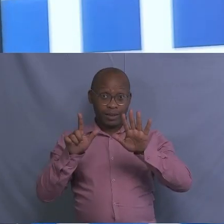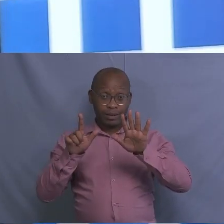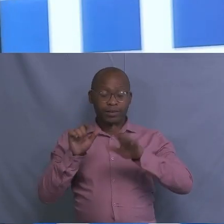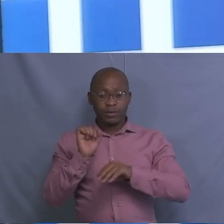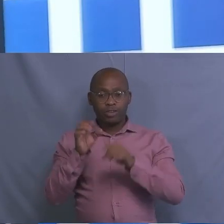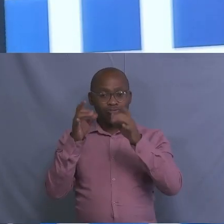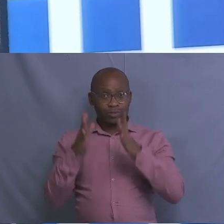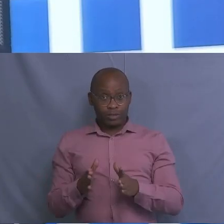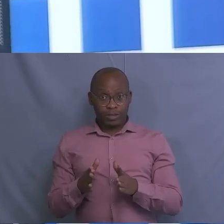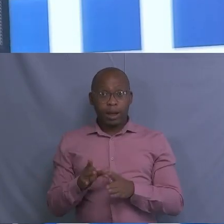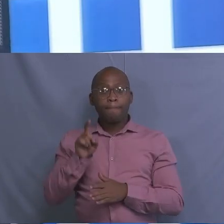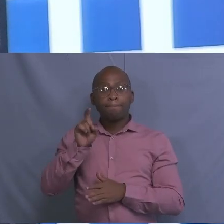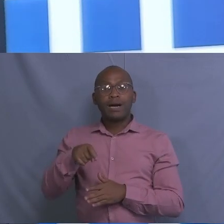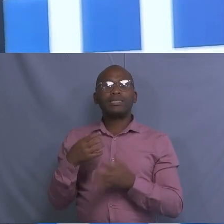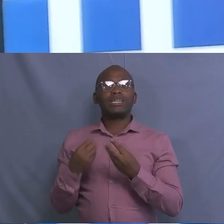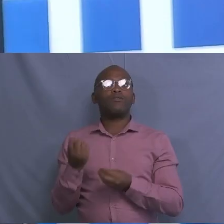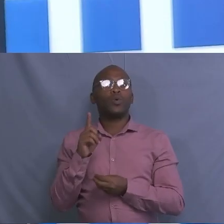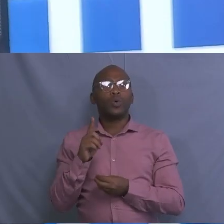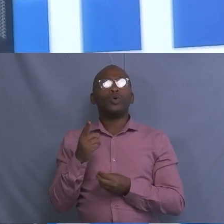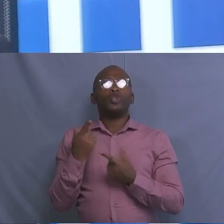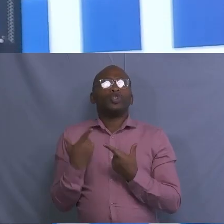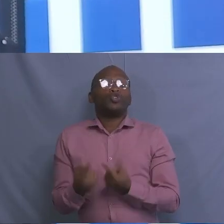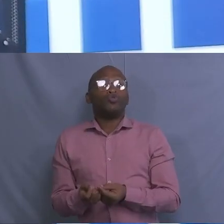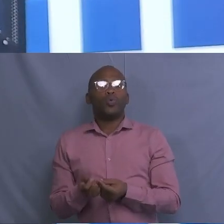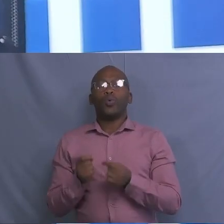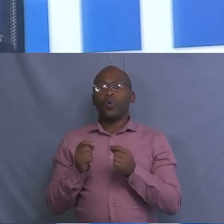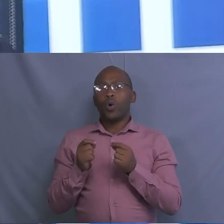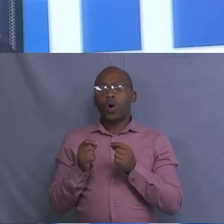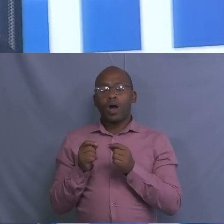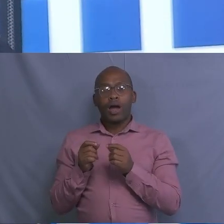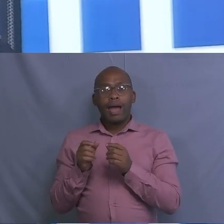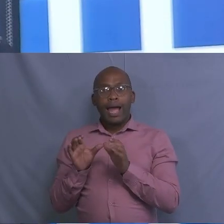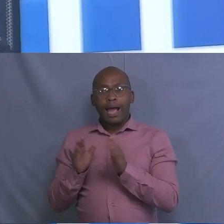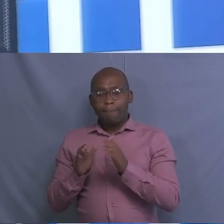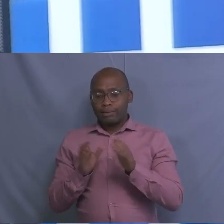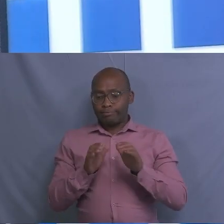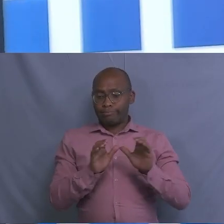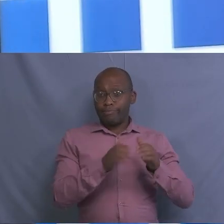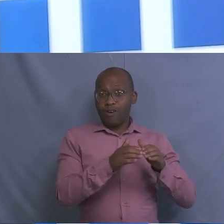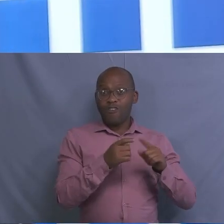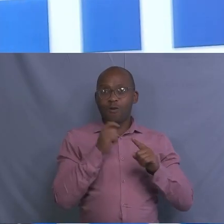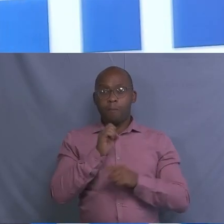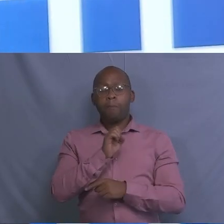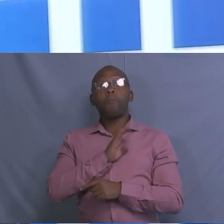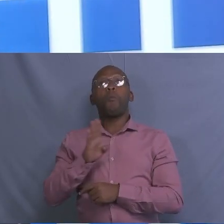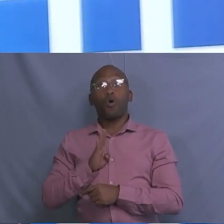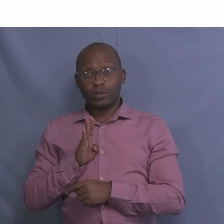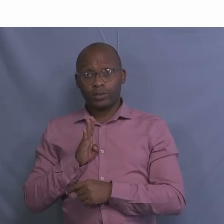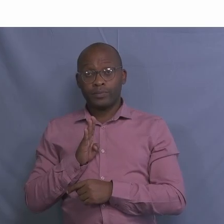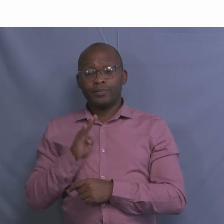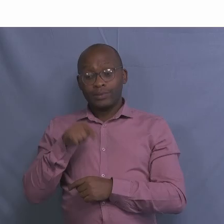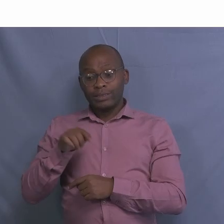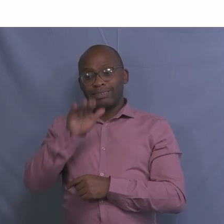to Section 72(1) of the Companies Act. So yes, companies are mandated by the Companies Act,